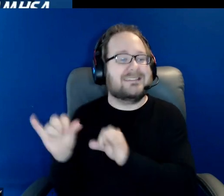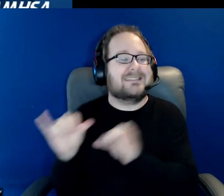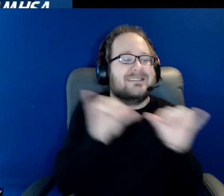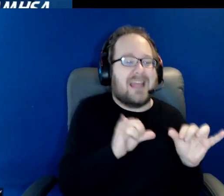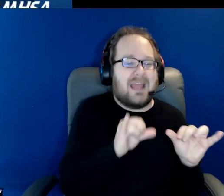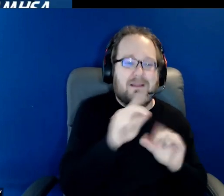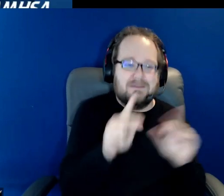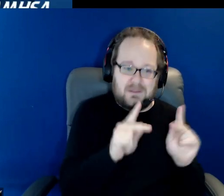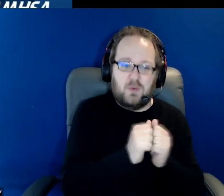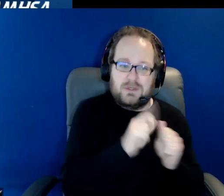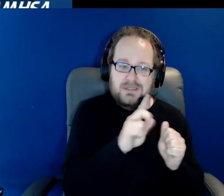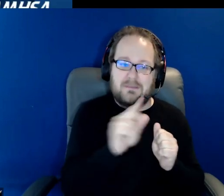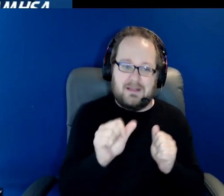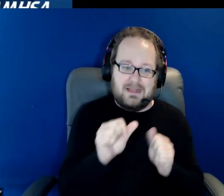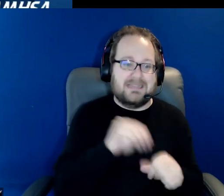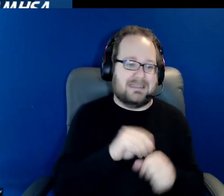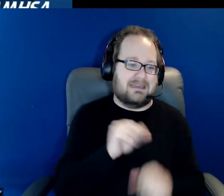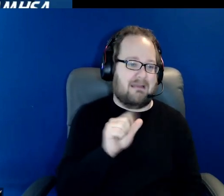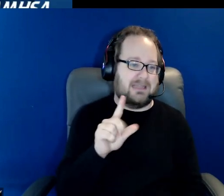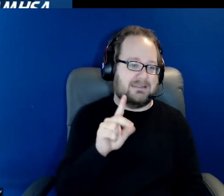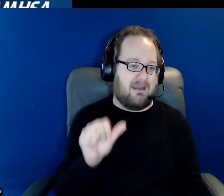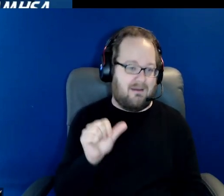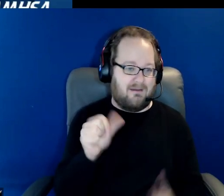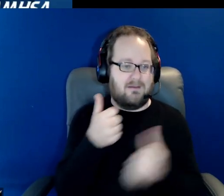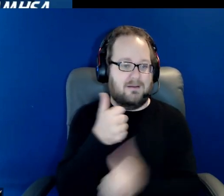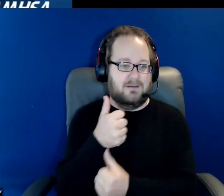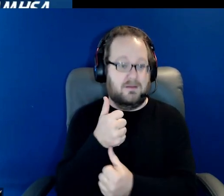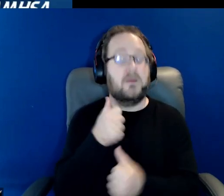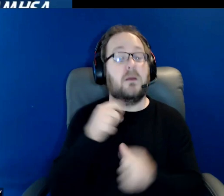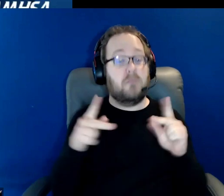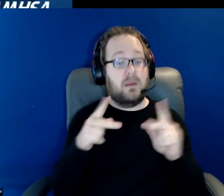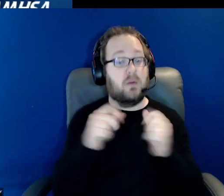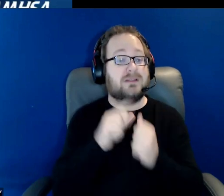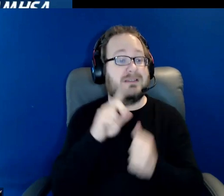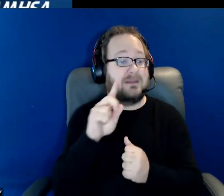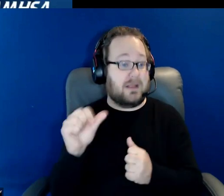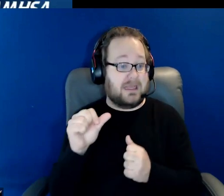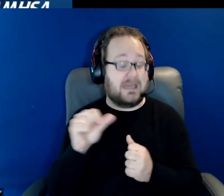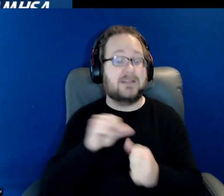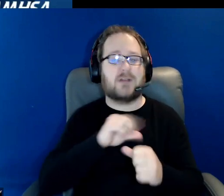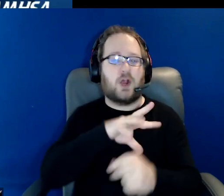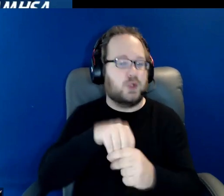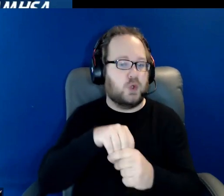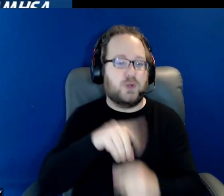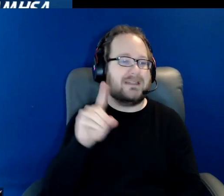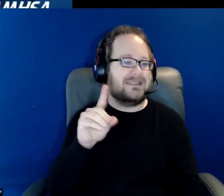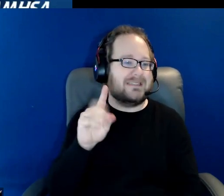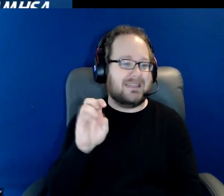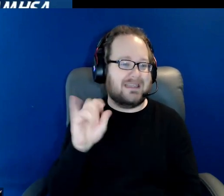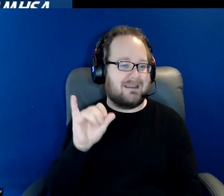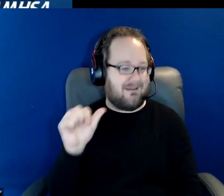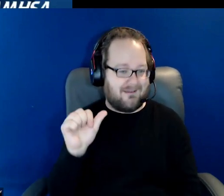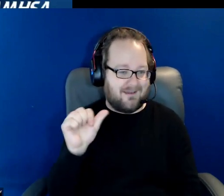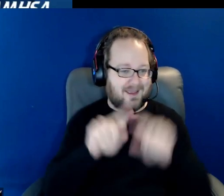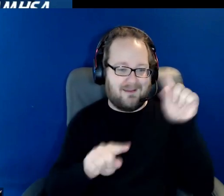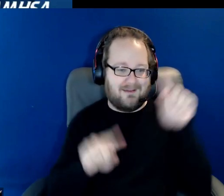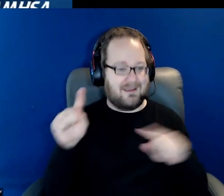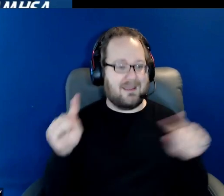the ADA. People with disabilities are covered under equity and diversity, equity, and inclusion efforts.